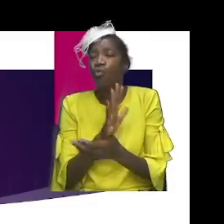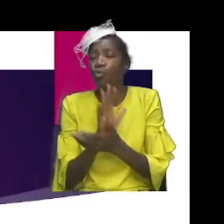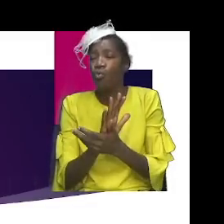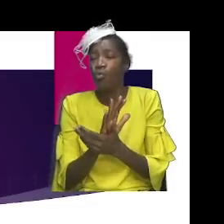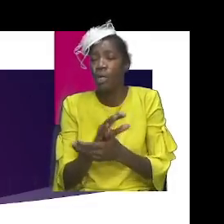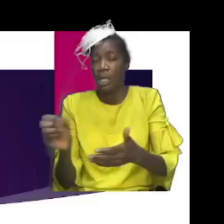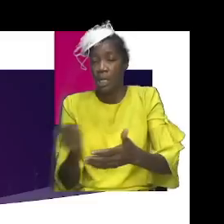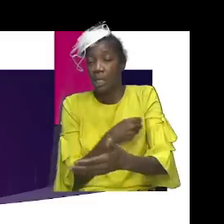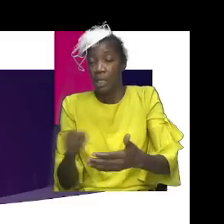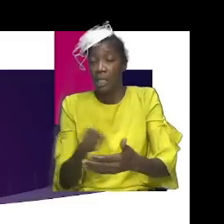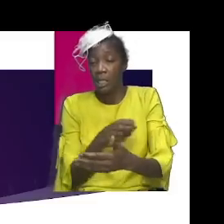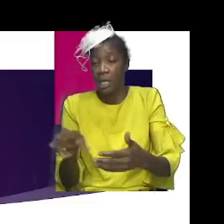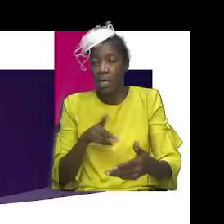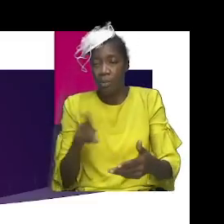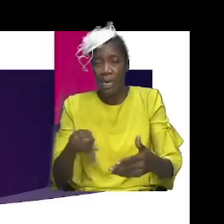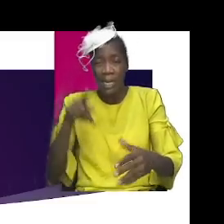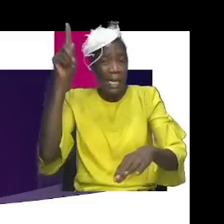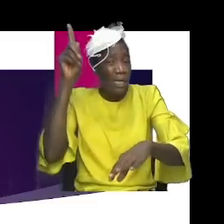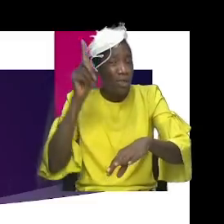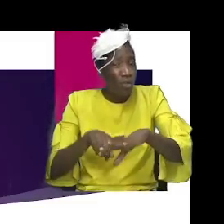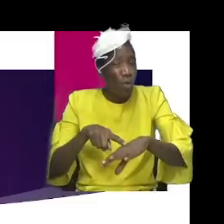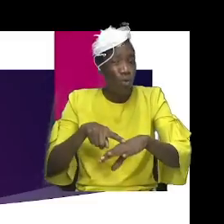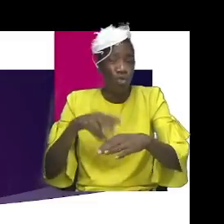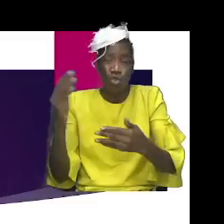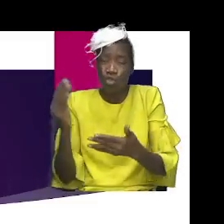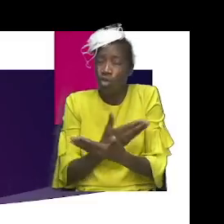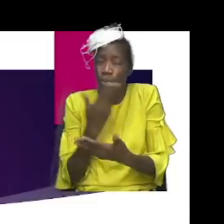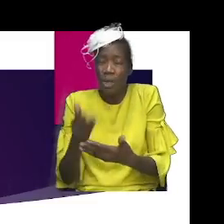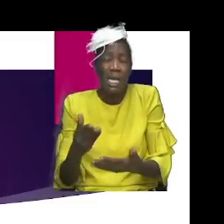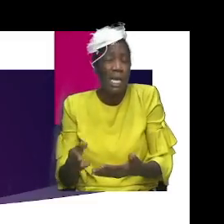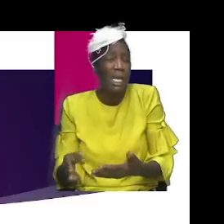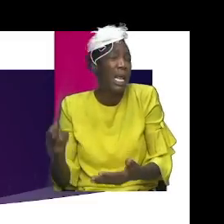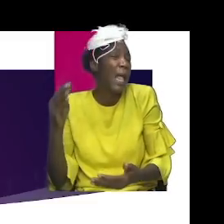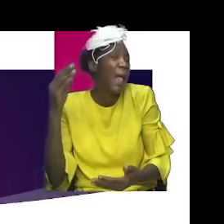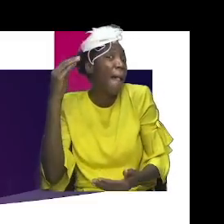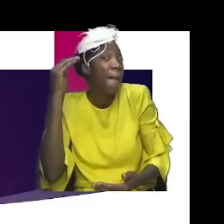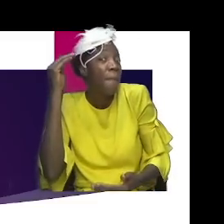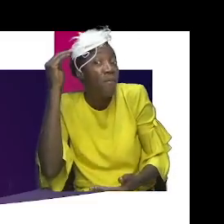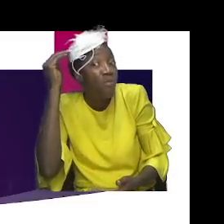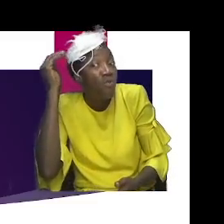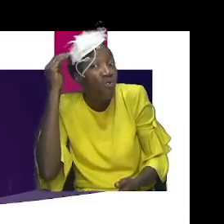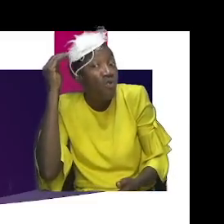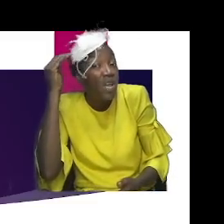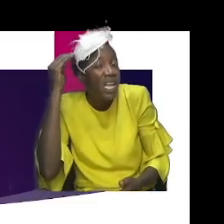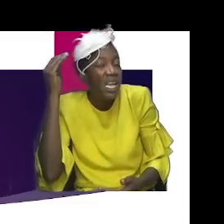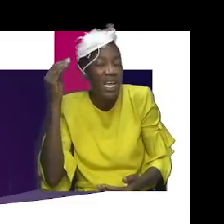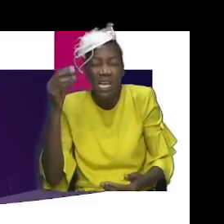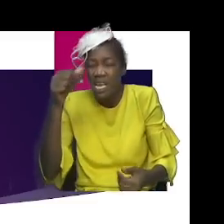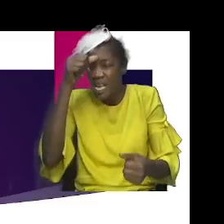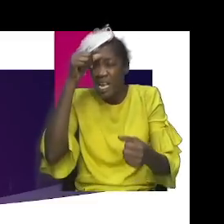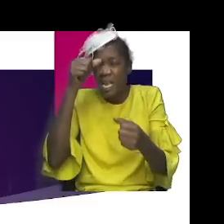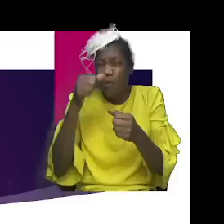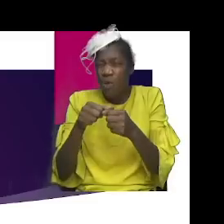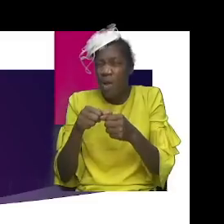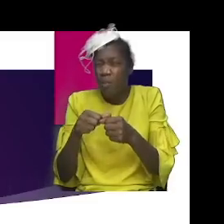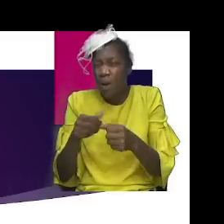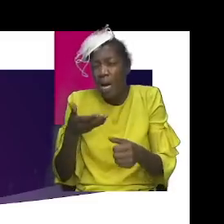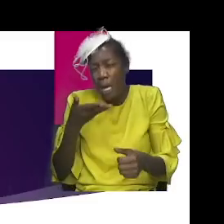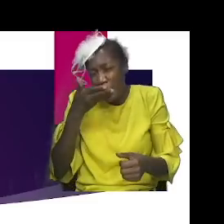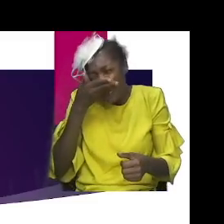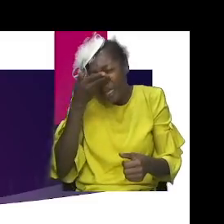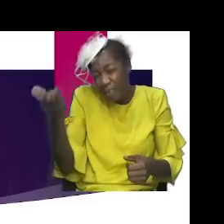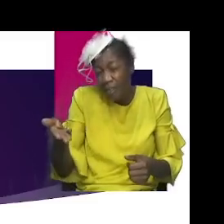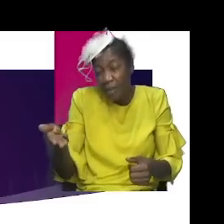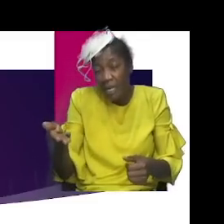day, it touched something in my brain. And all of a sudden, I remember the smell. I saw